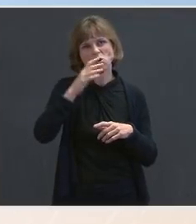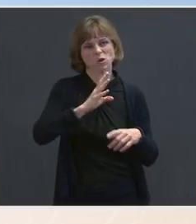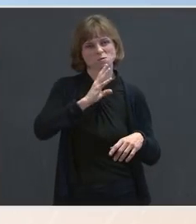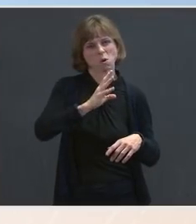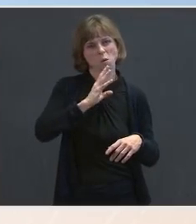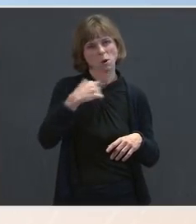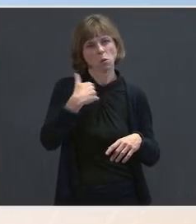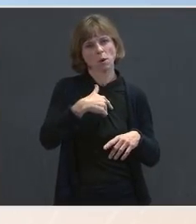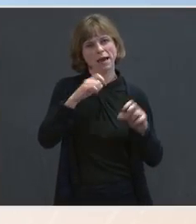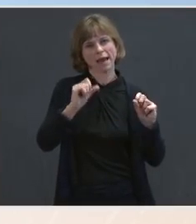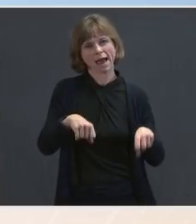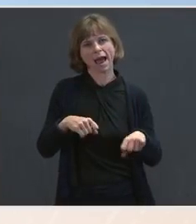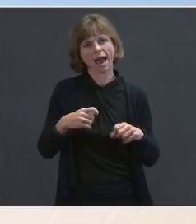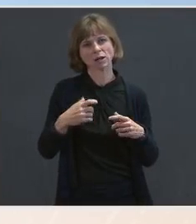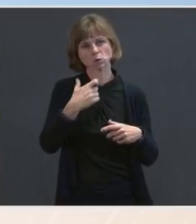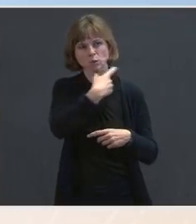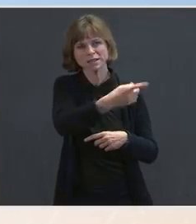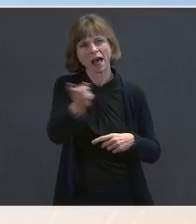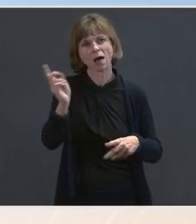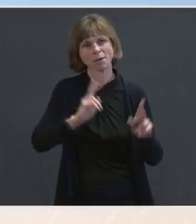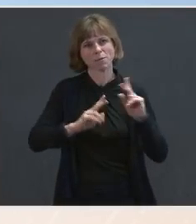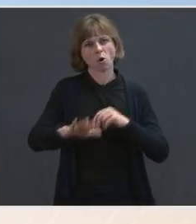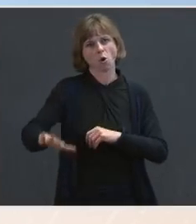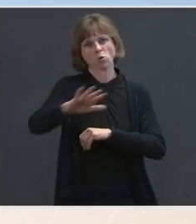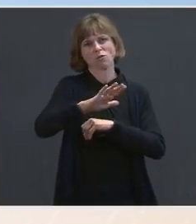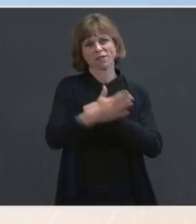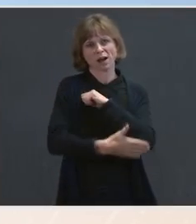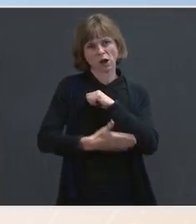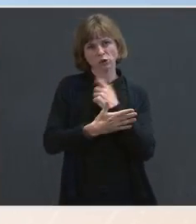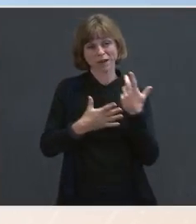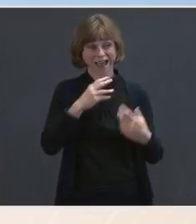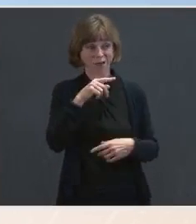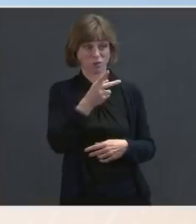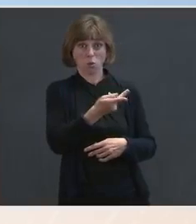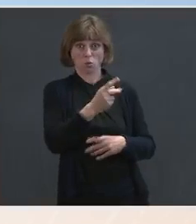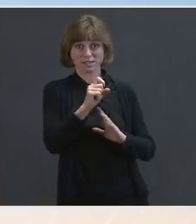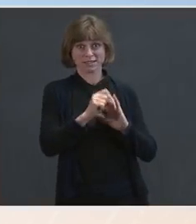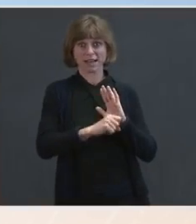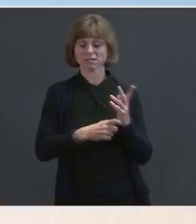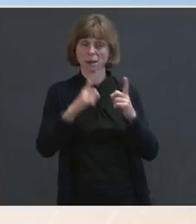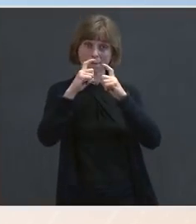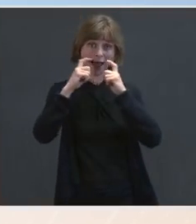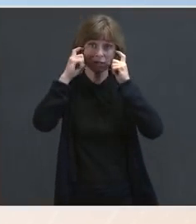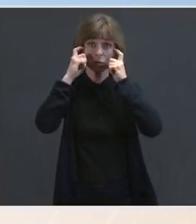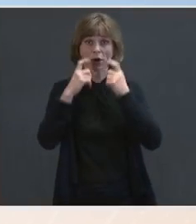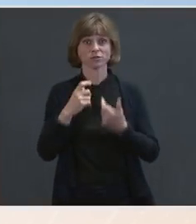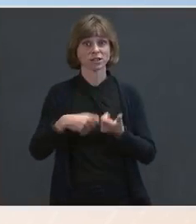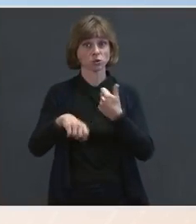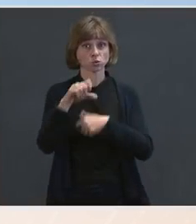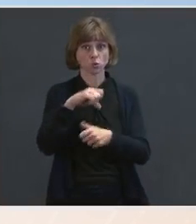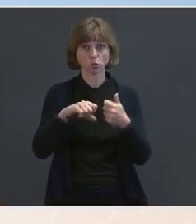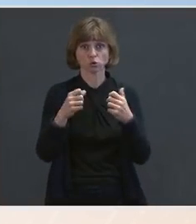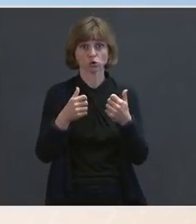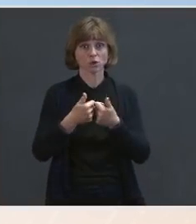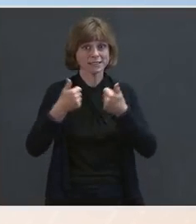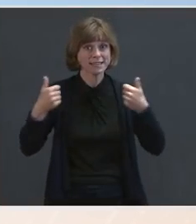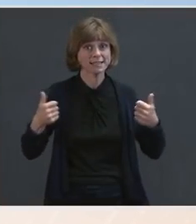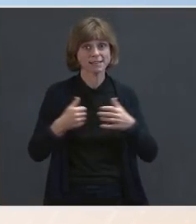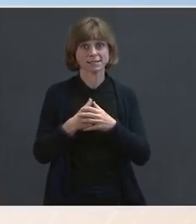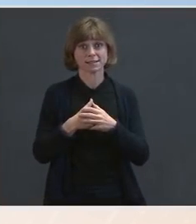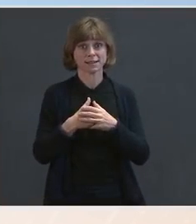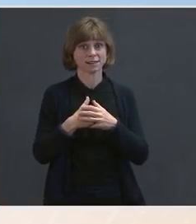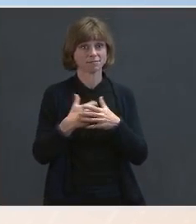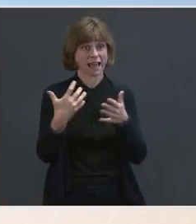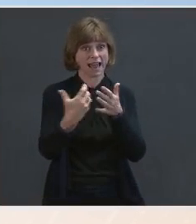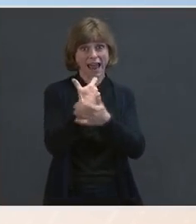people living across the country, including in many of these states, that mask wearing, social distancing, getting access to the